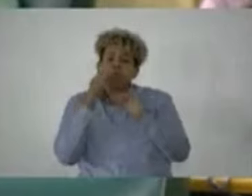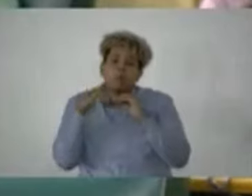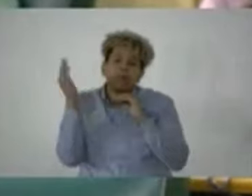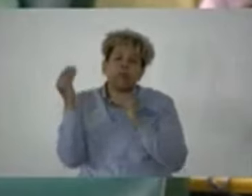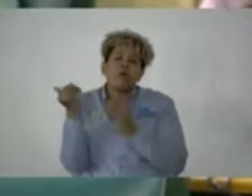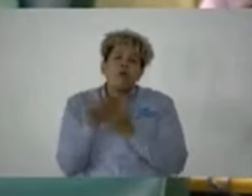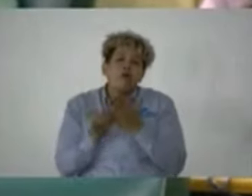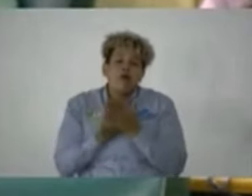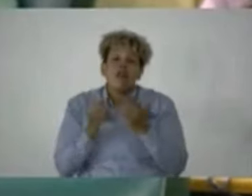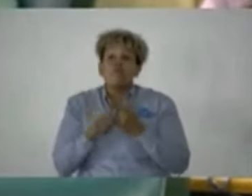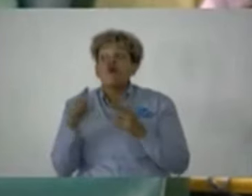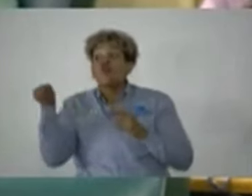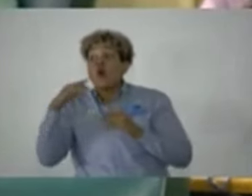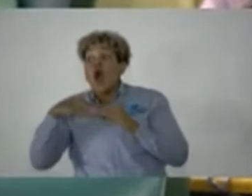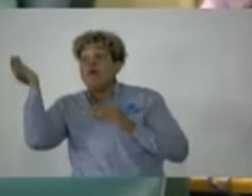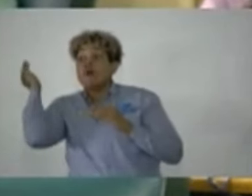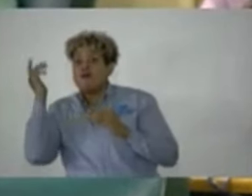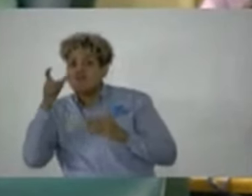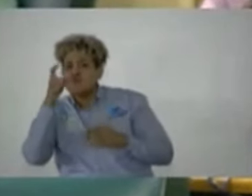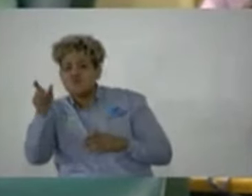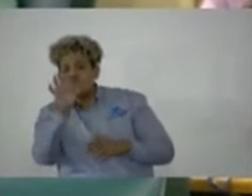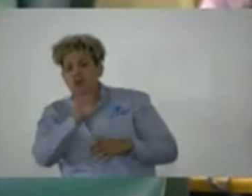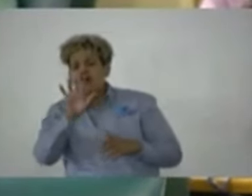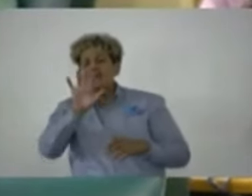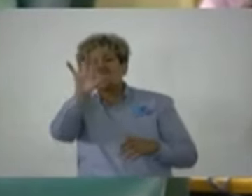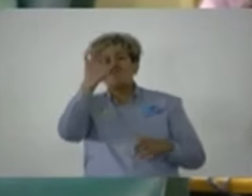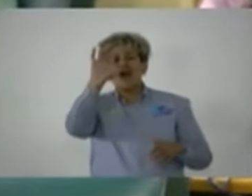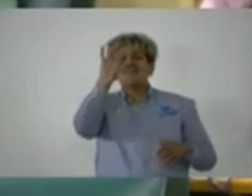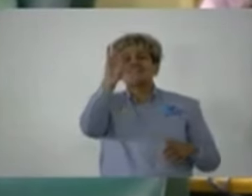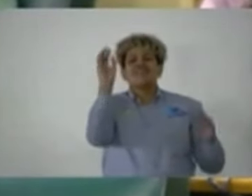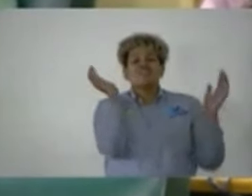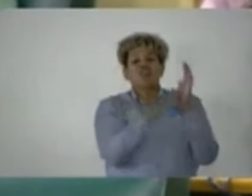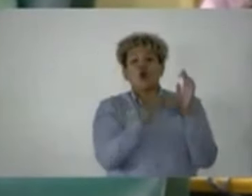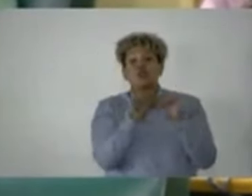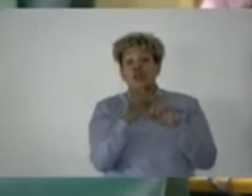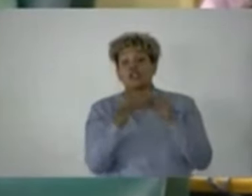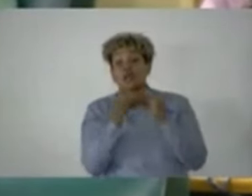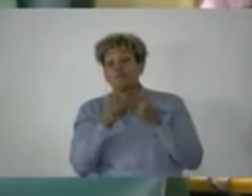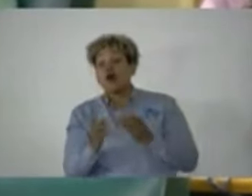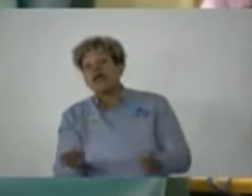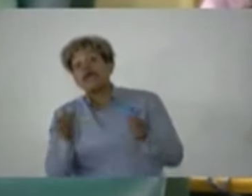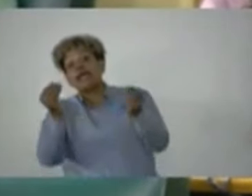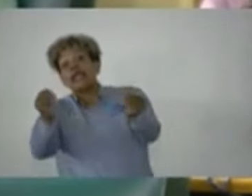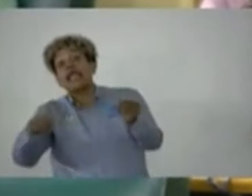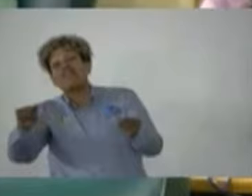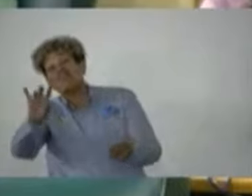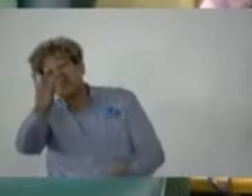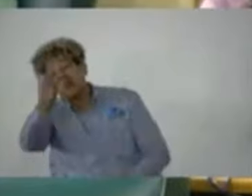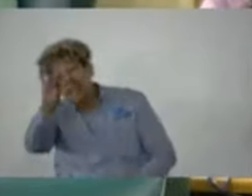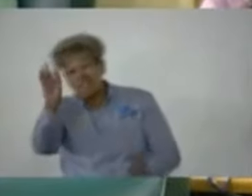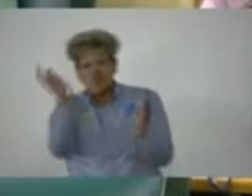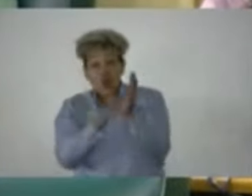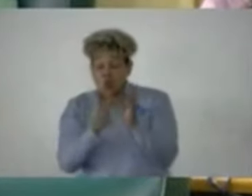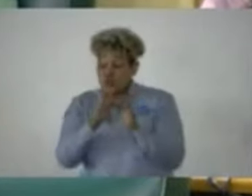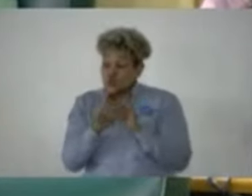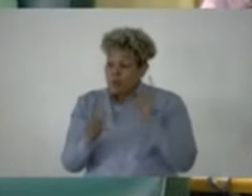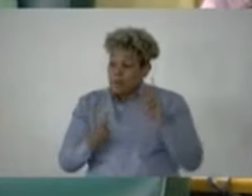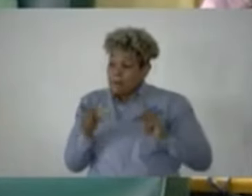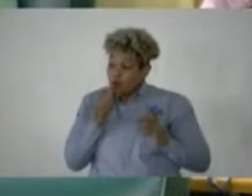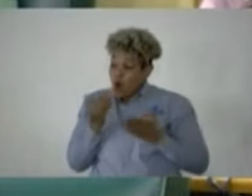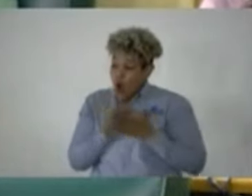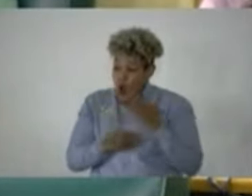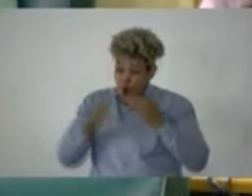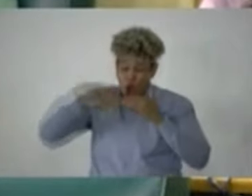and those just above, who are among the 570,000, and give it to the 70,000 Jamaicans